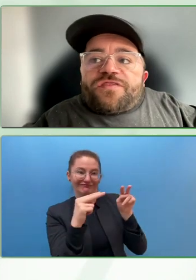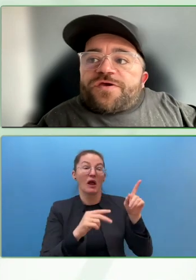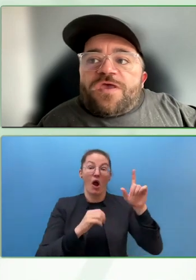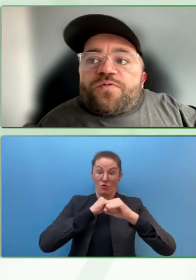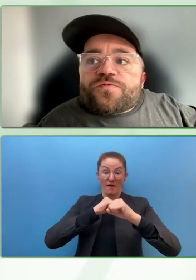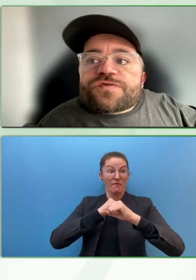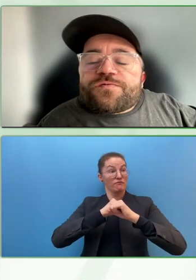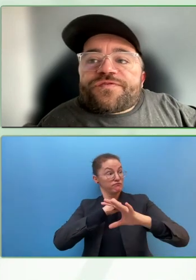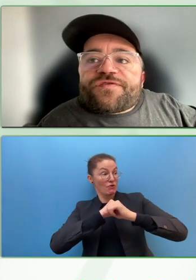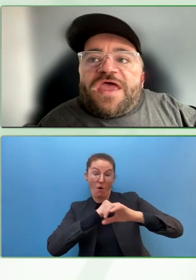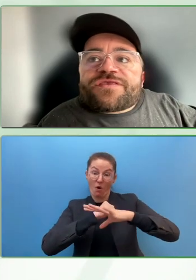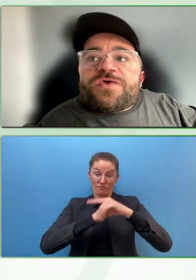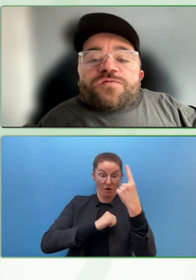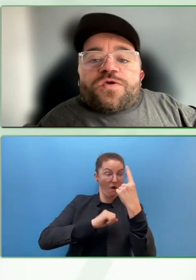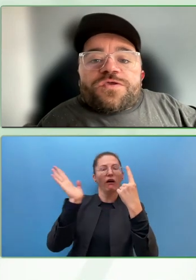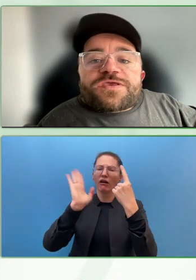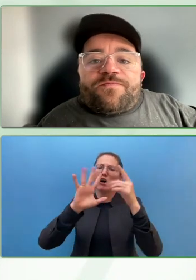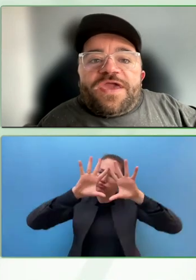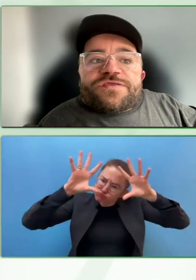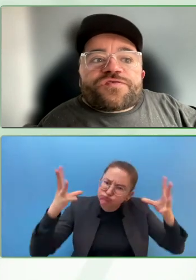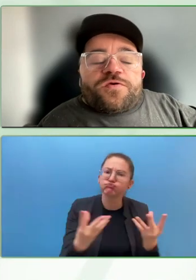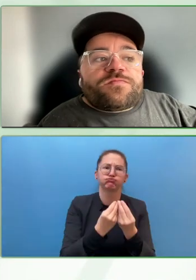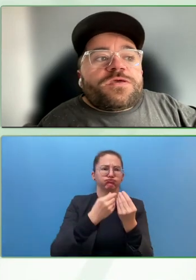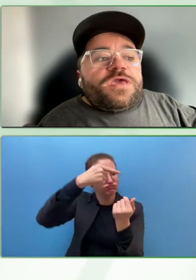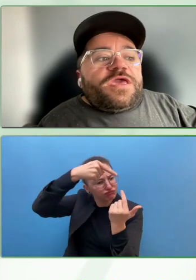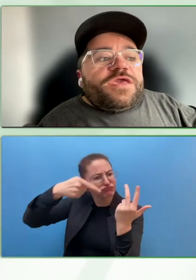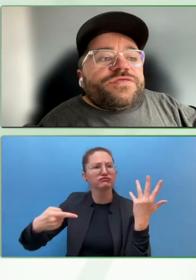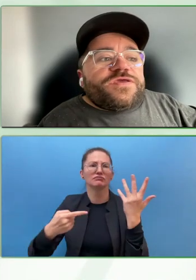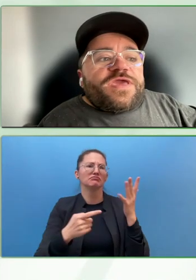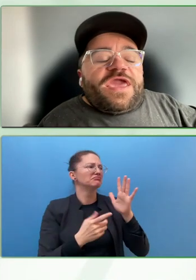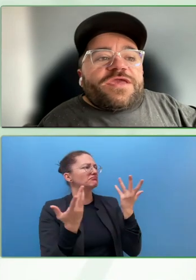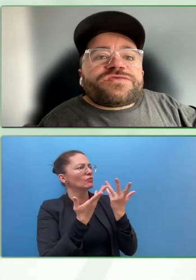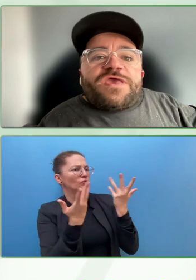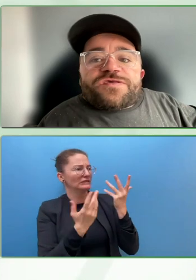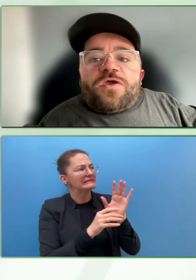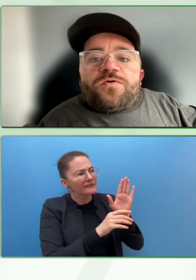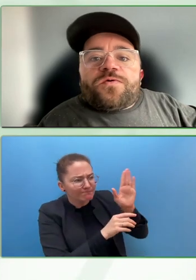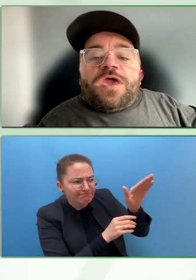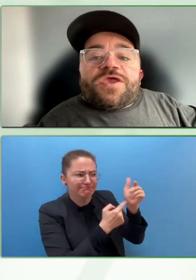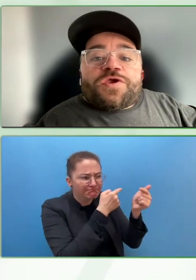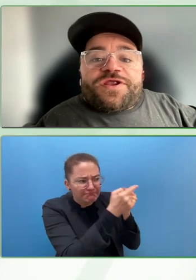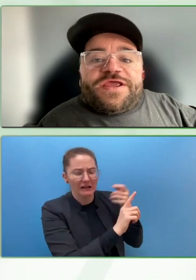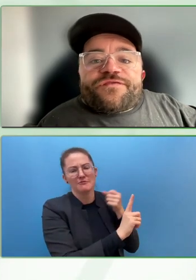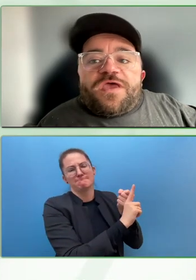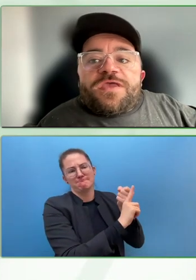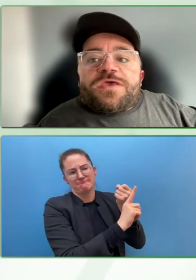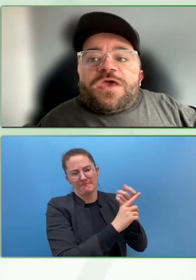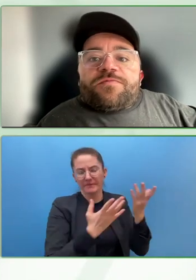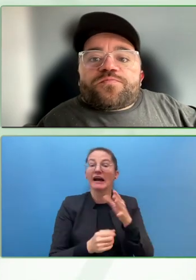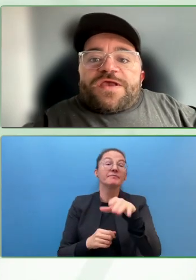lots of other examples. We've had some good campaigns from in the UK, Tesco,